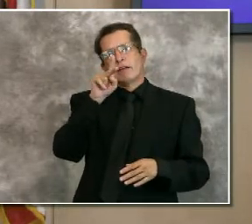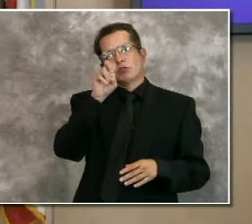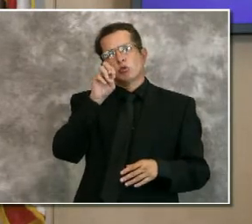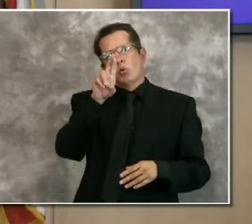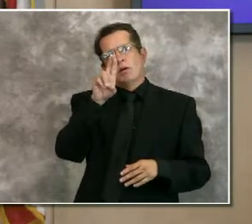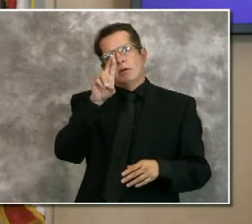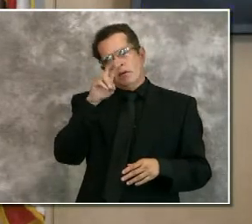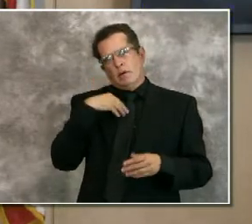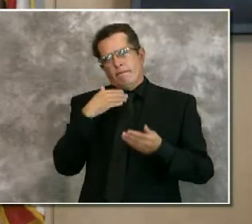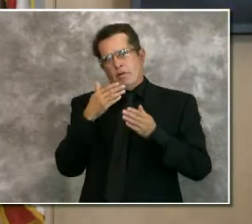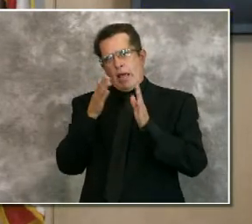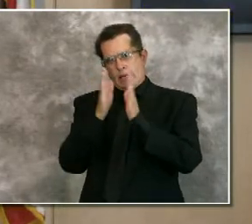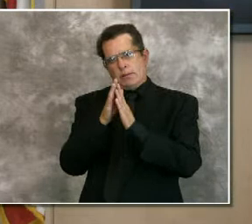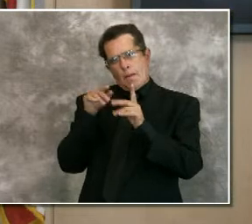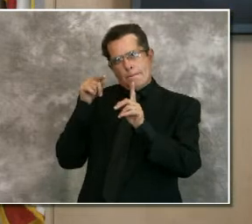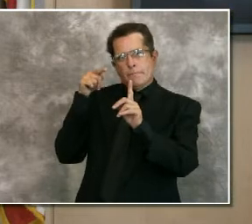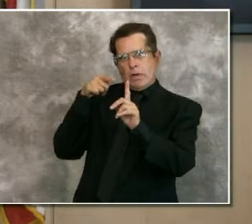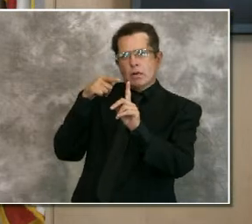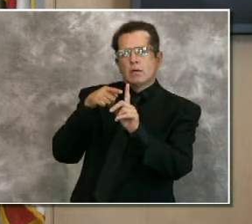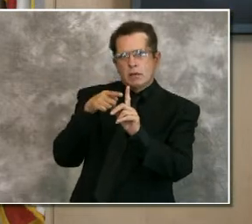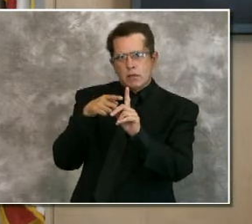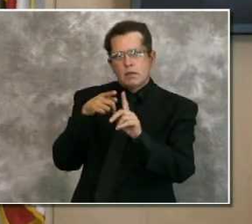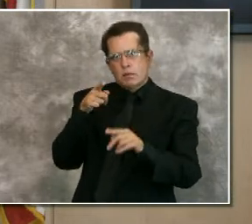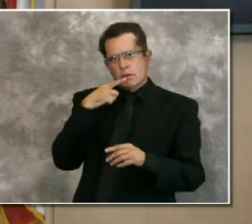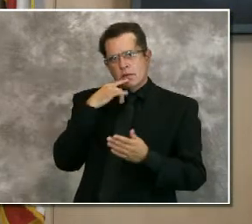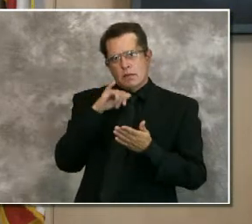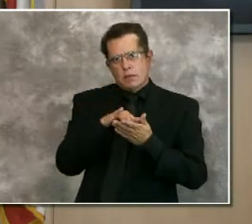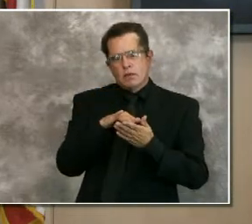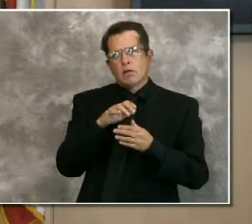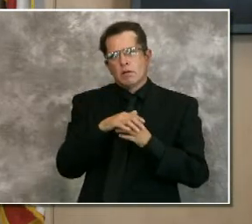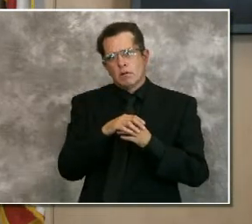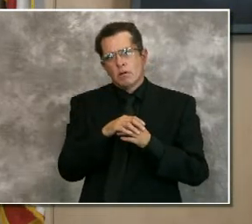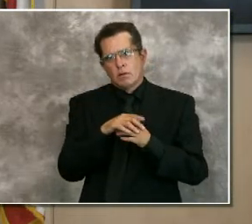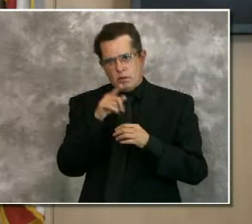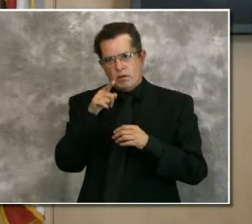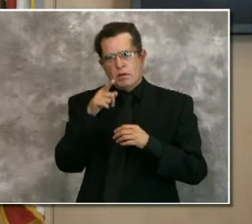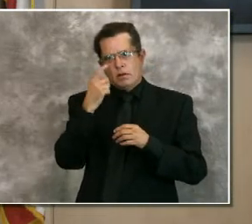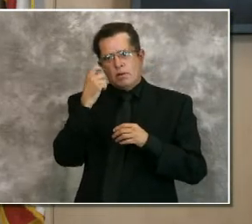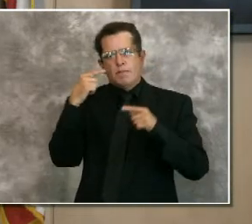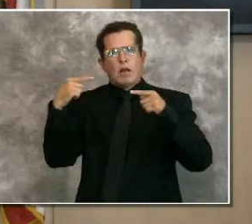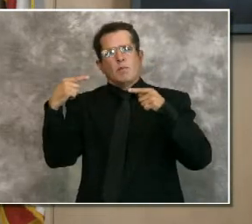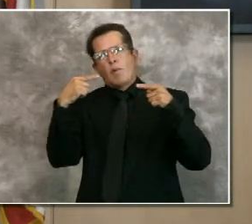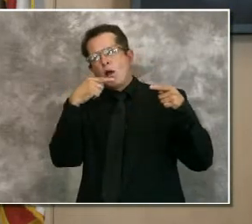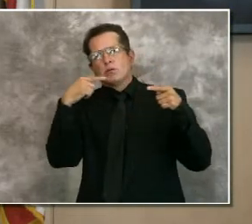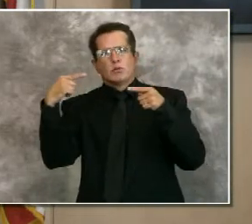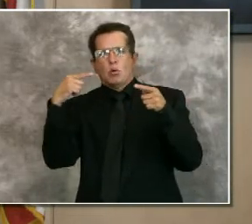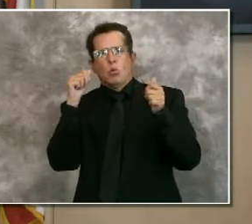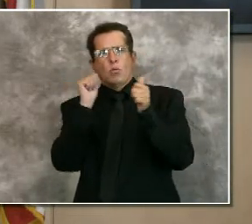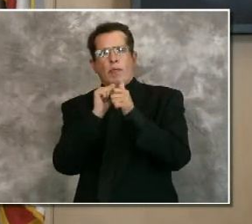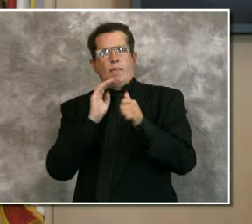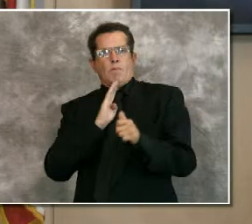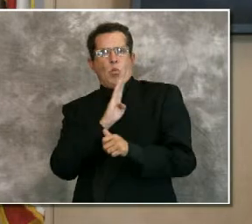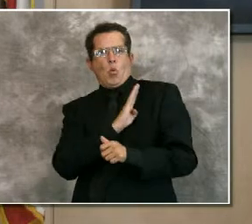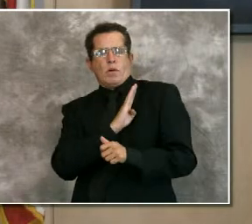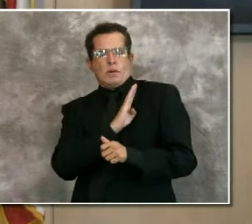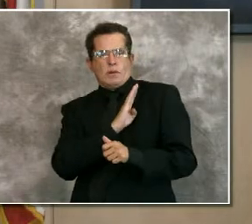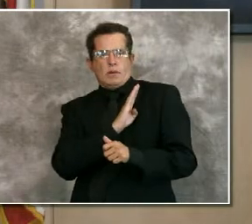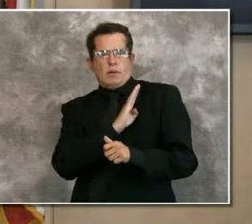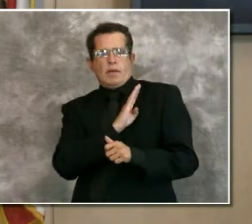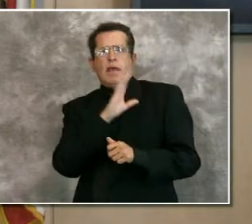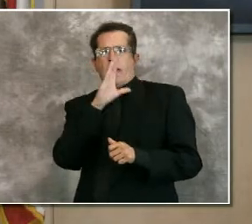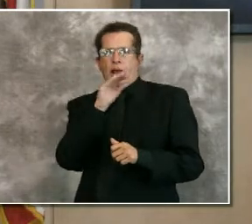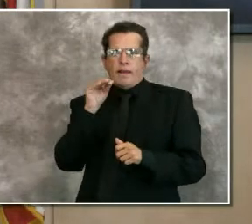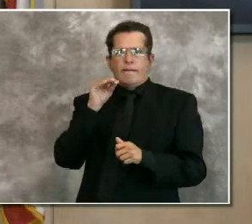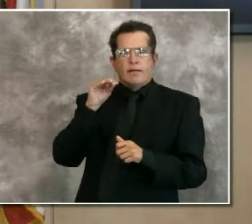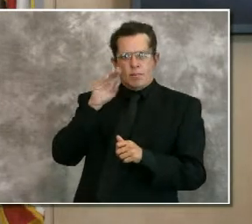The question is, you have been at odds with some of the board members regarding the votes and just your